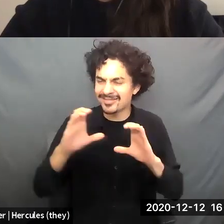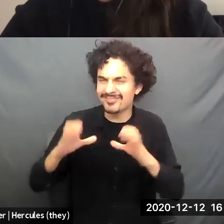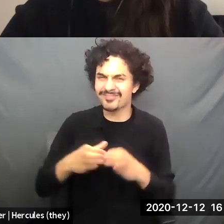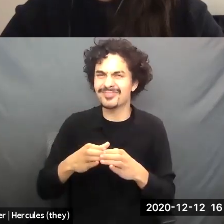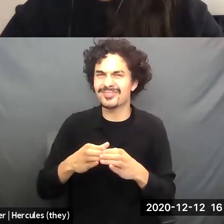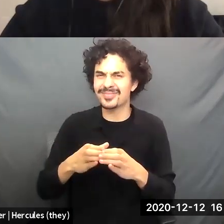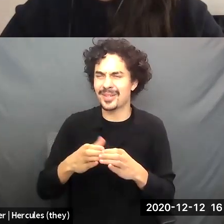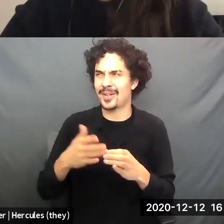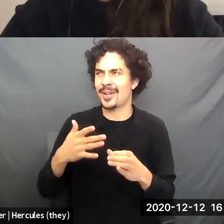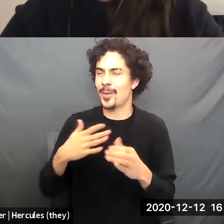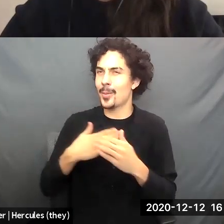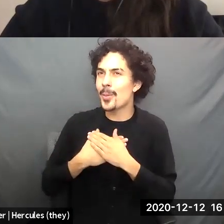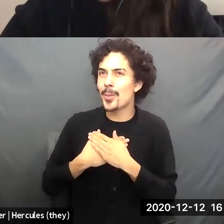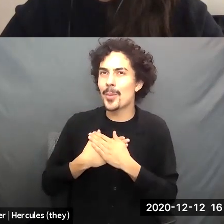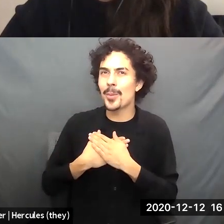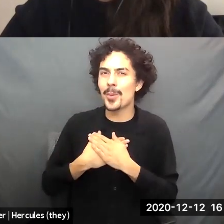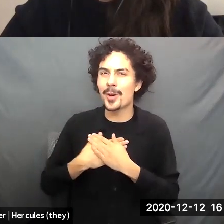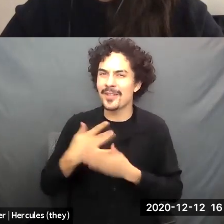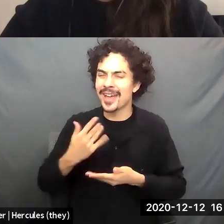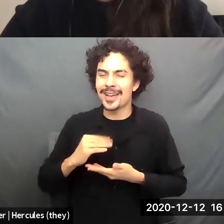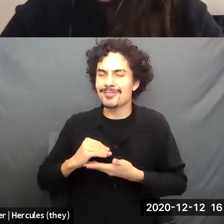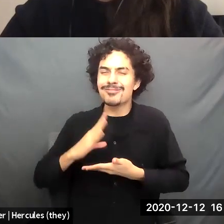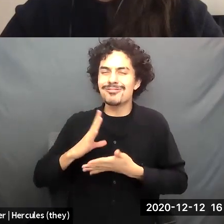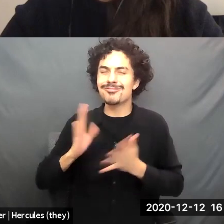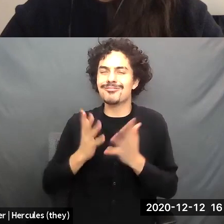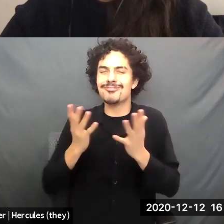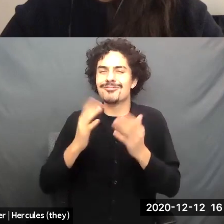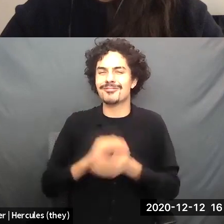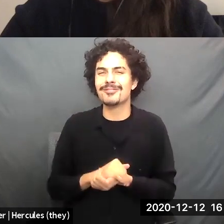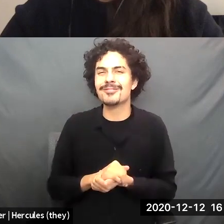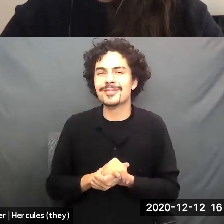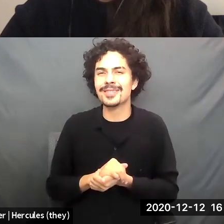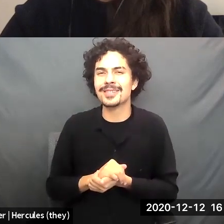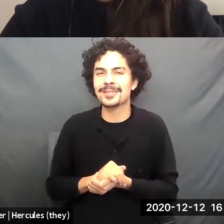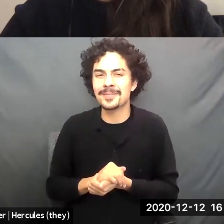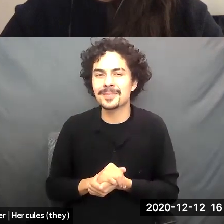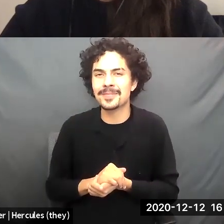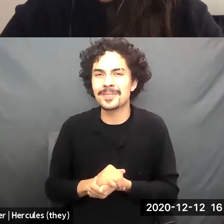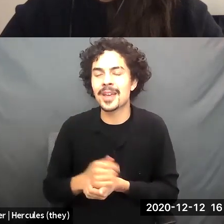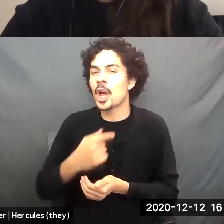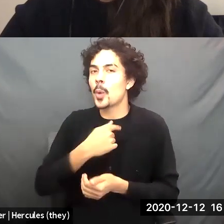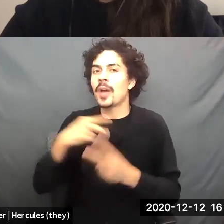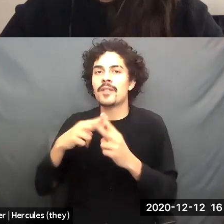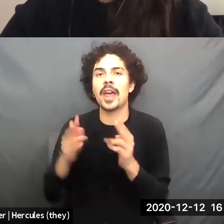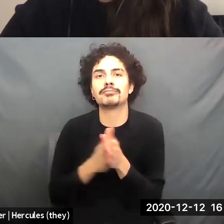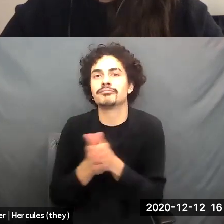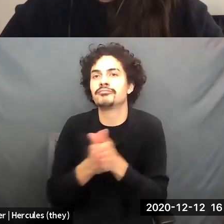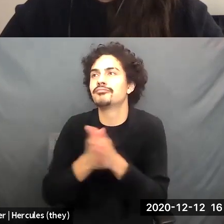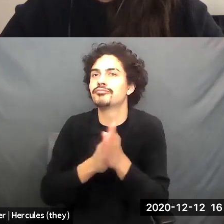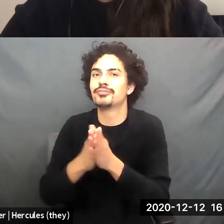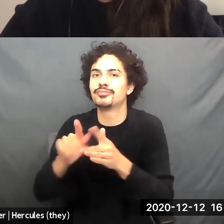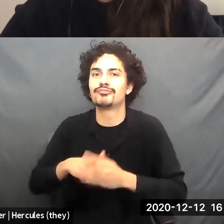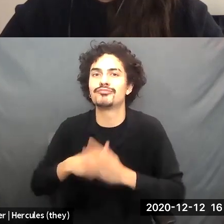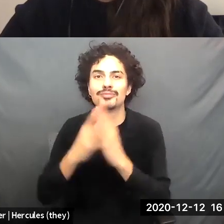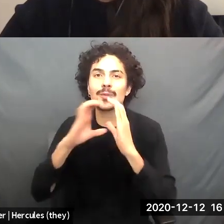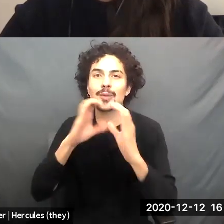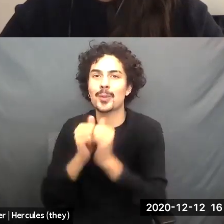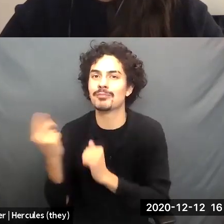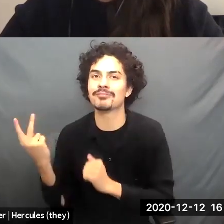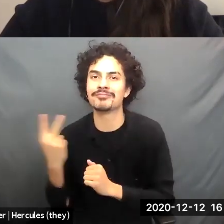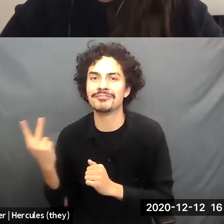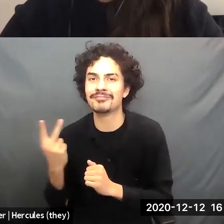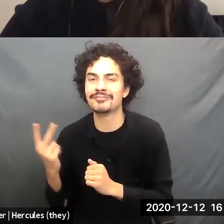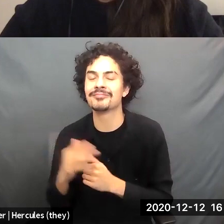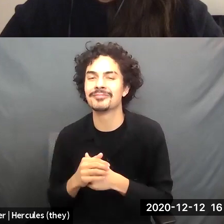meaningful on many levels. Um, Tali and I were really reticent to be in conversation with Sherry, because we, we were, we,